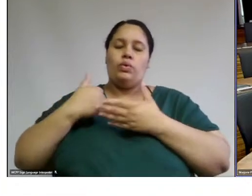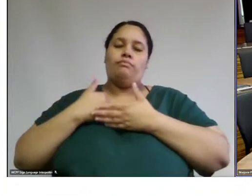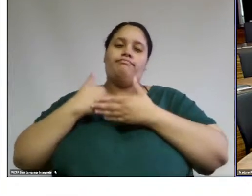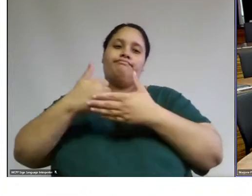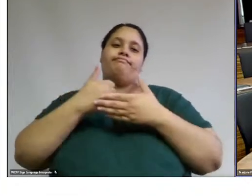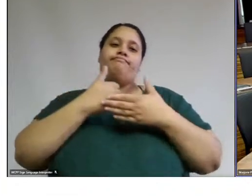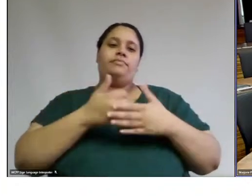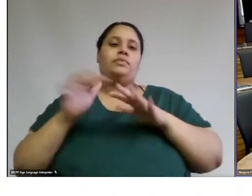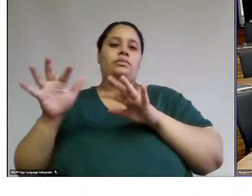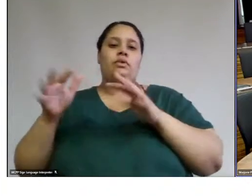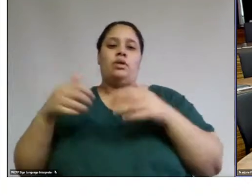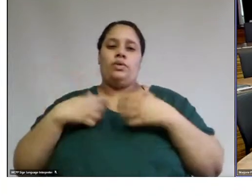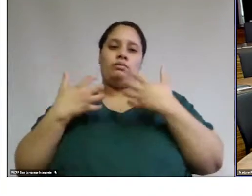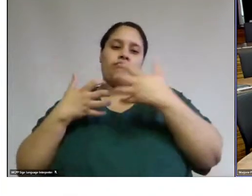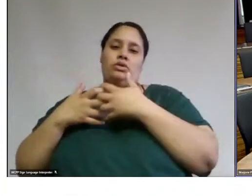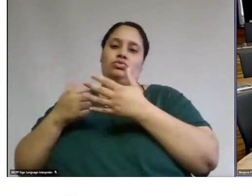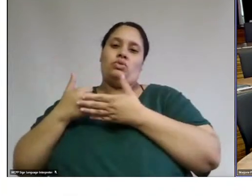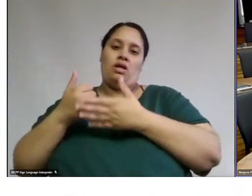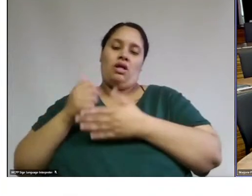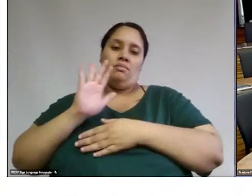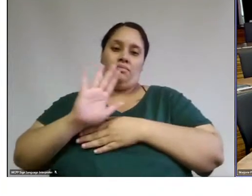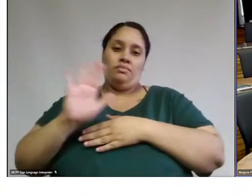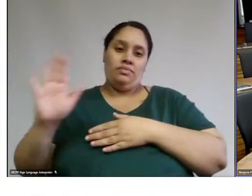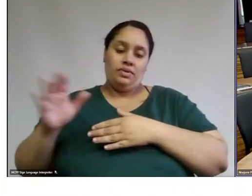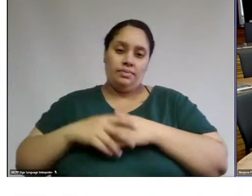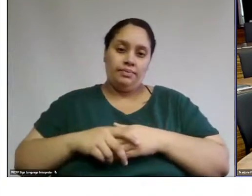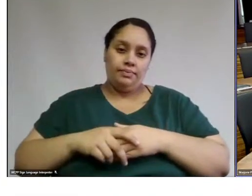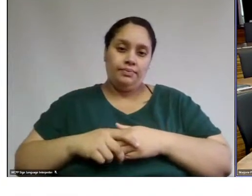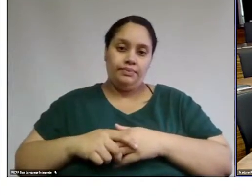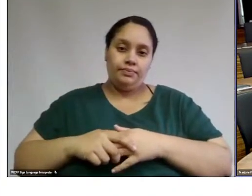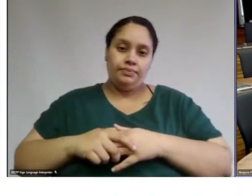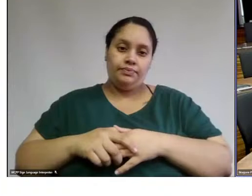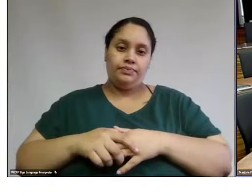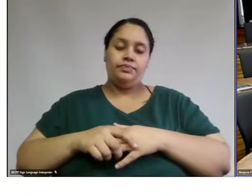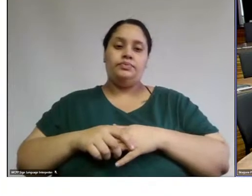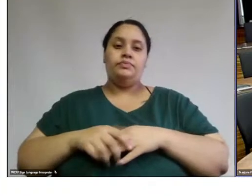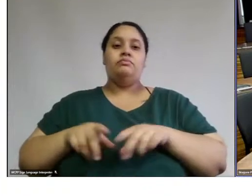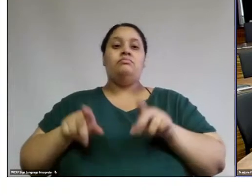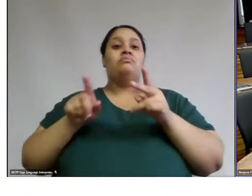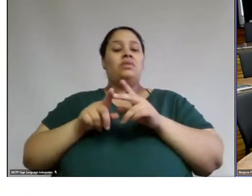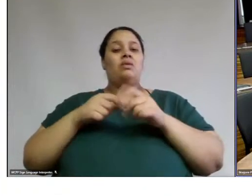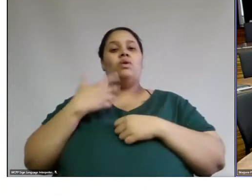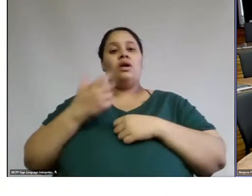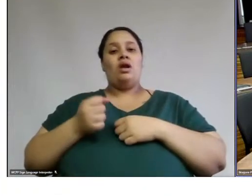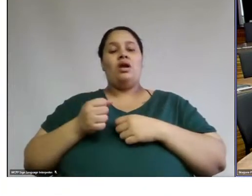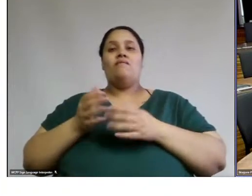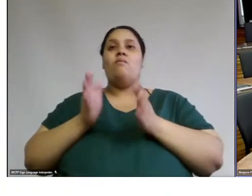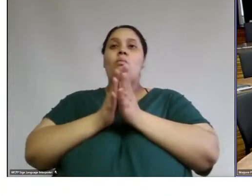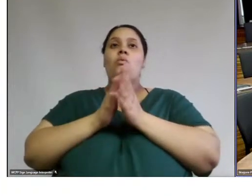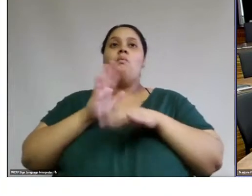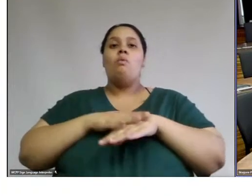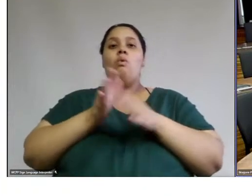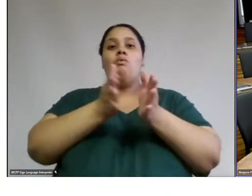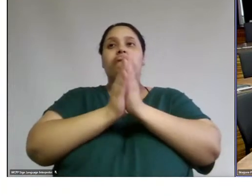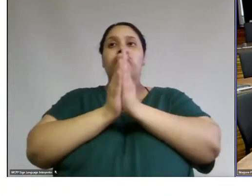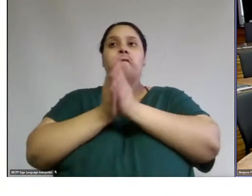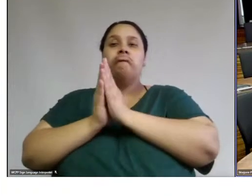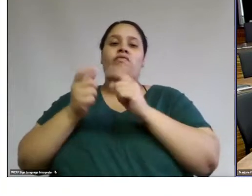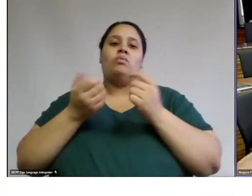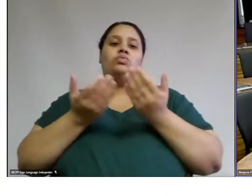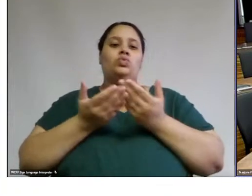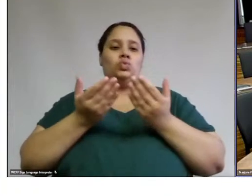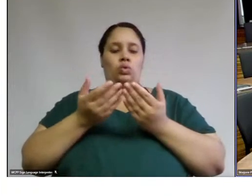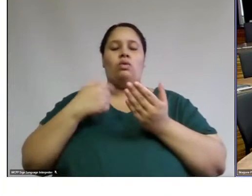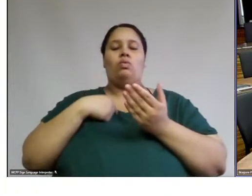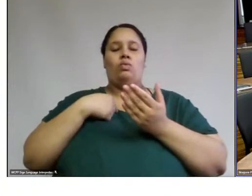some of those requests already to some of the schools. We've had even a further request to that regard as well, and